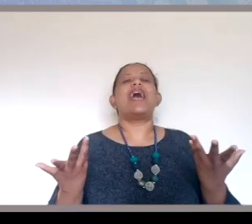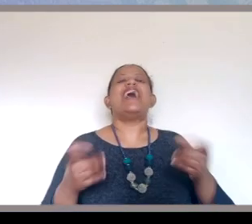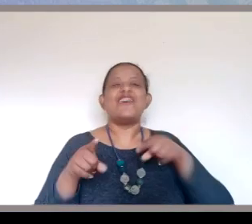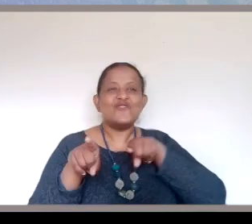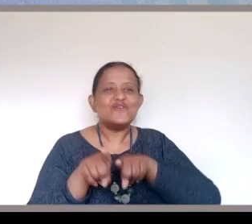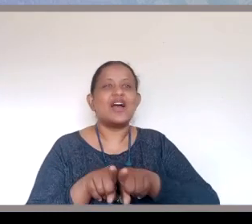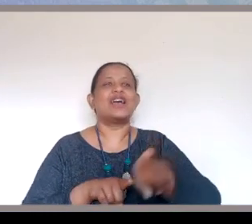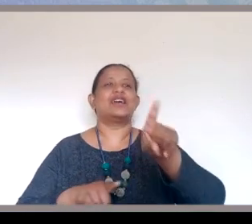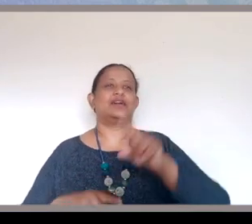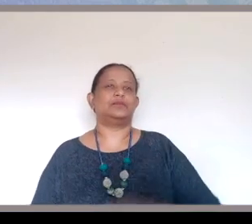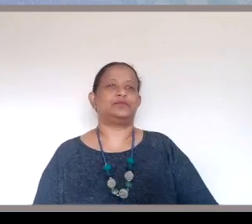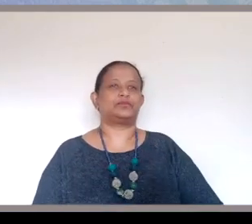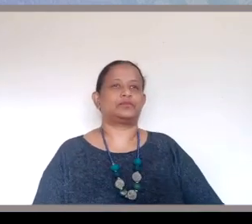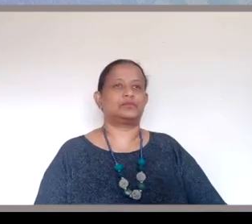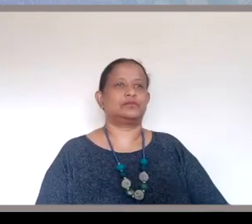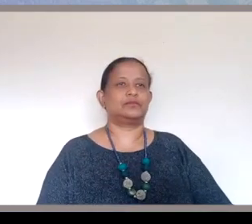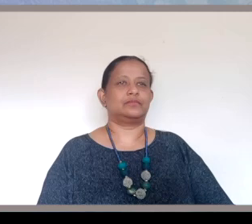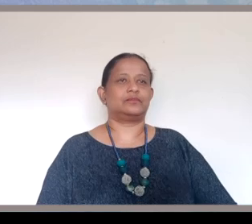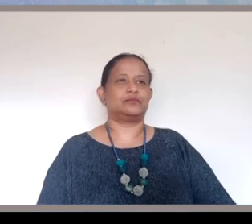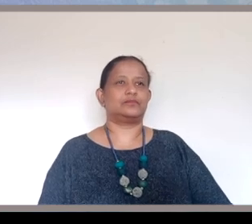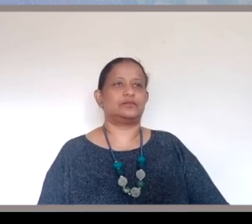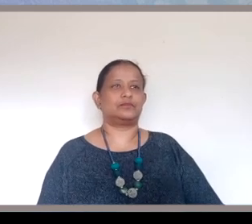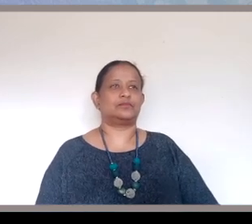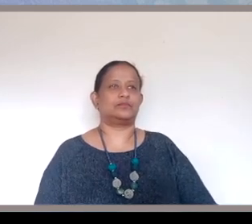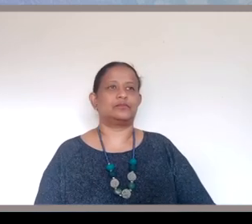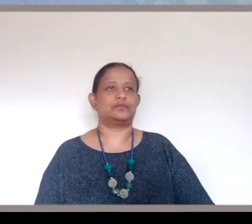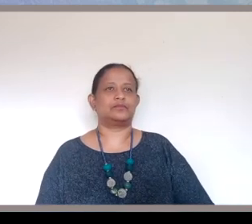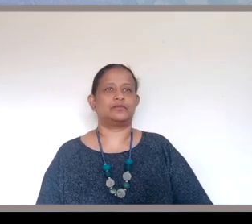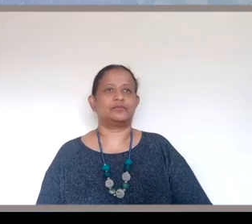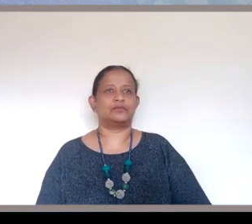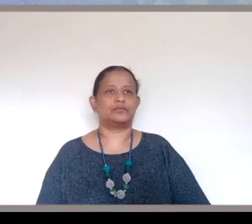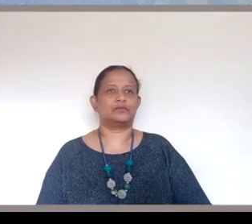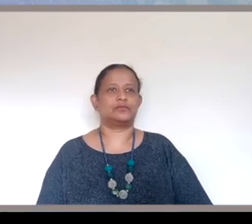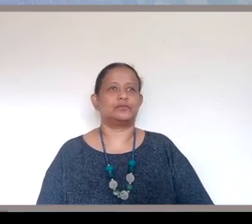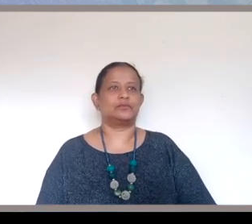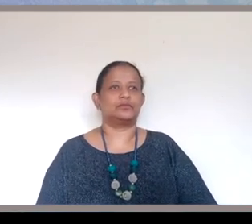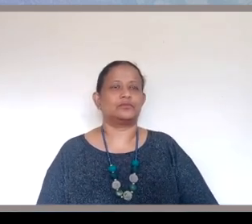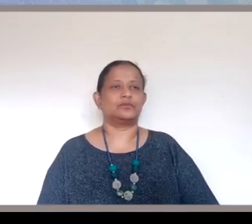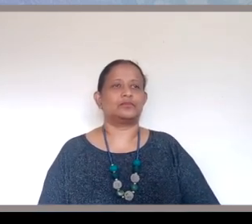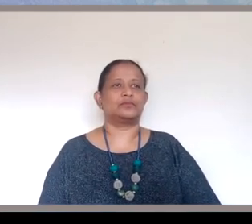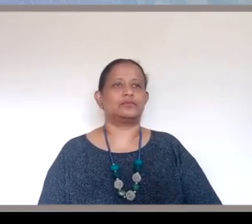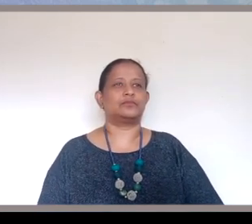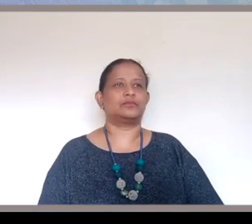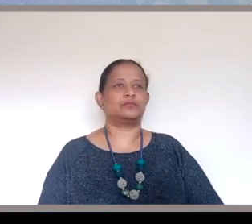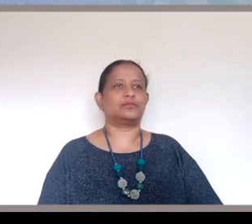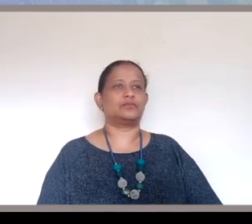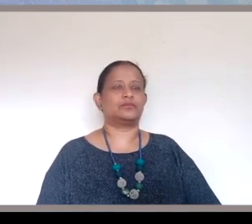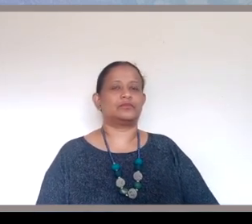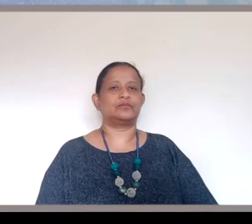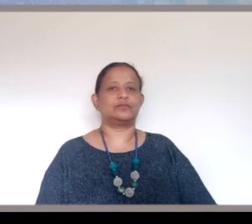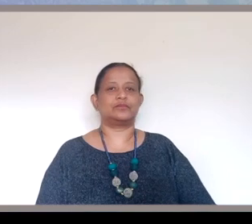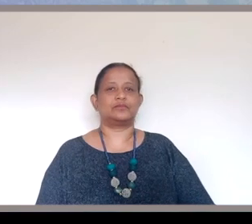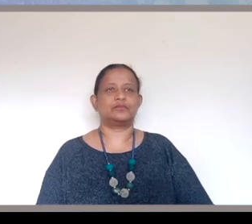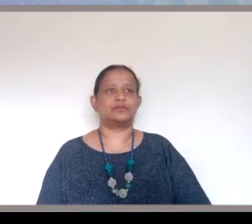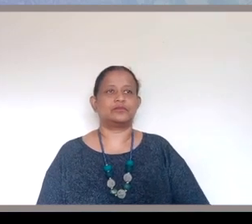need to get off the internet. Maybe you need to walk out of that movie. I don't know what it is, but maybe you need to change